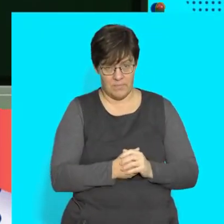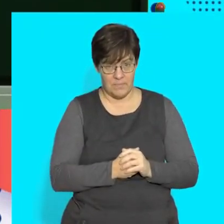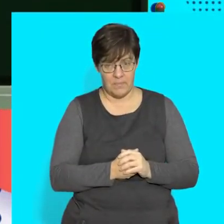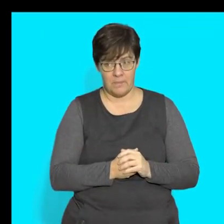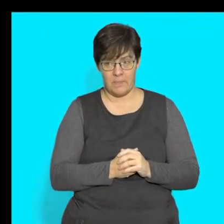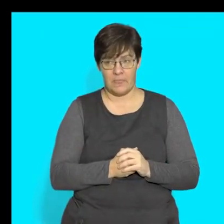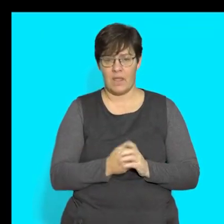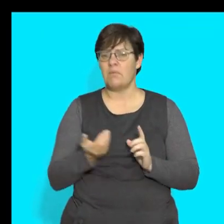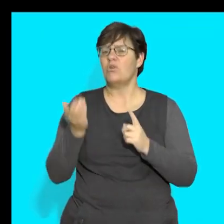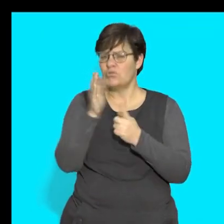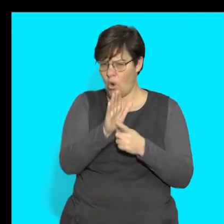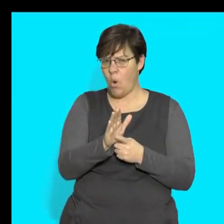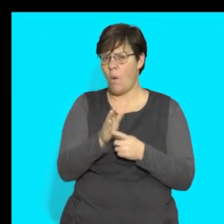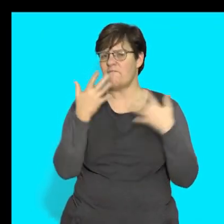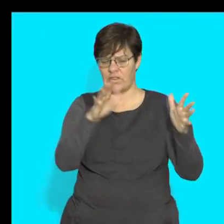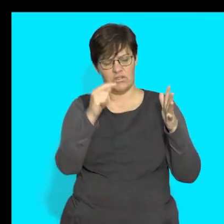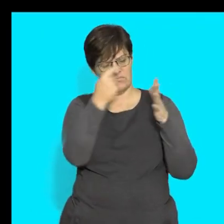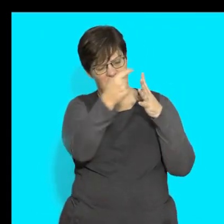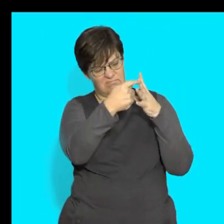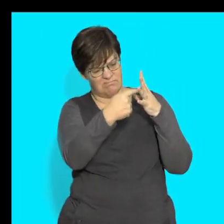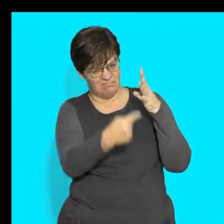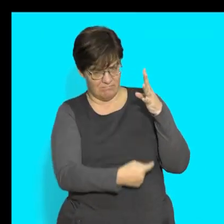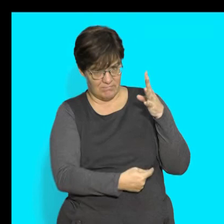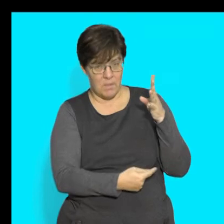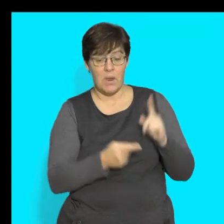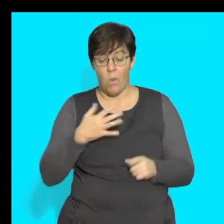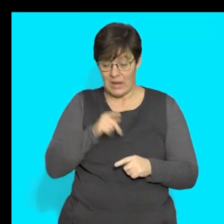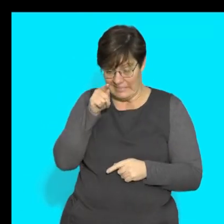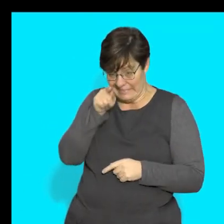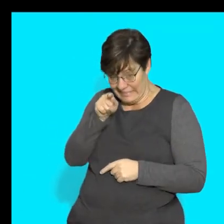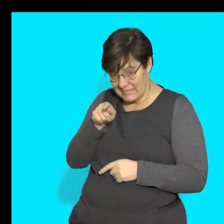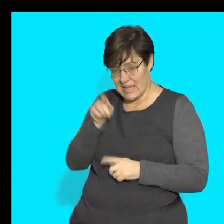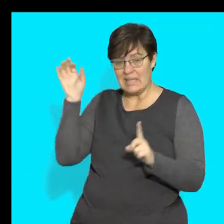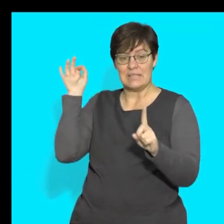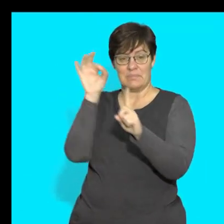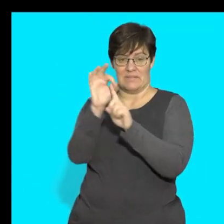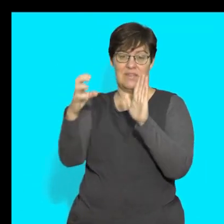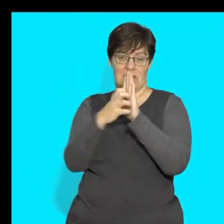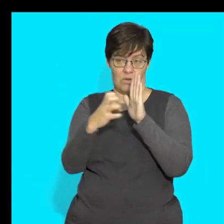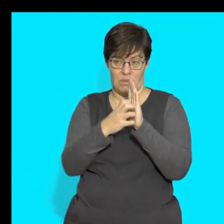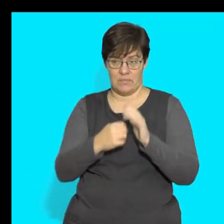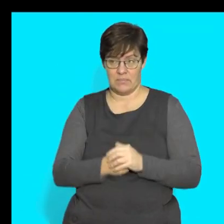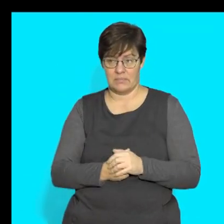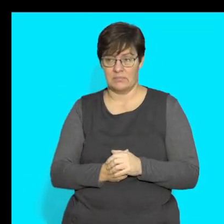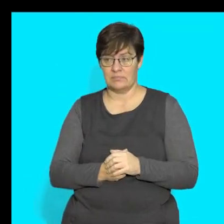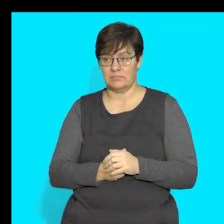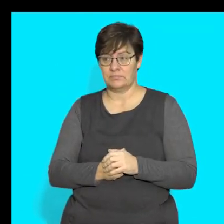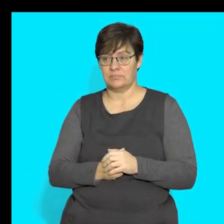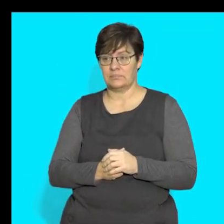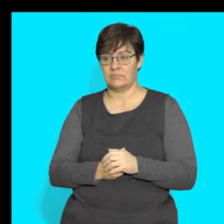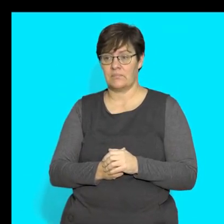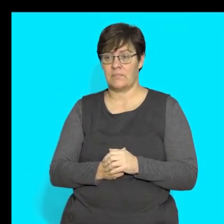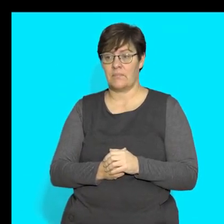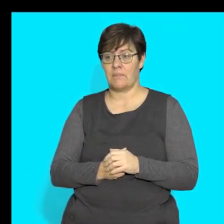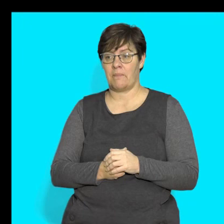our diagrams. And we've shown a couple of diagrams, and I want to just use this particular one